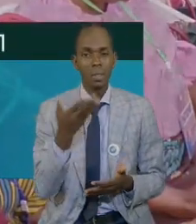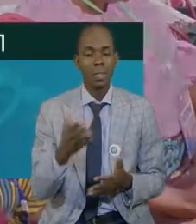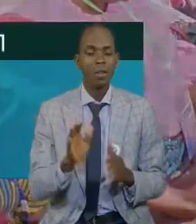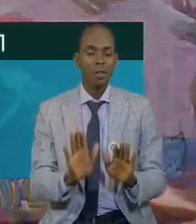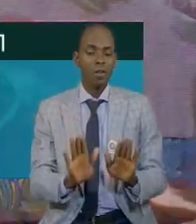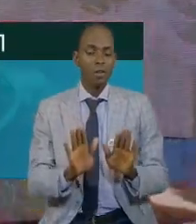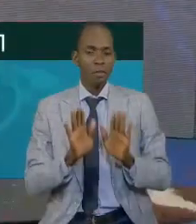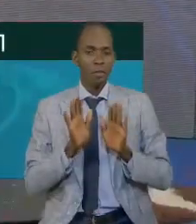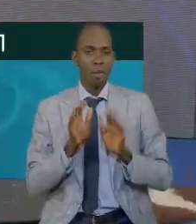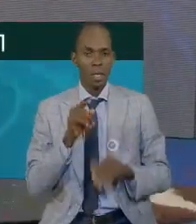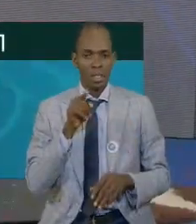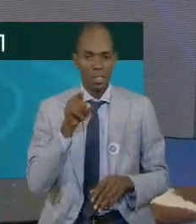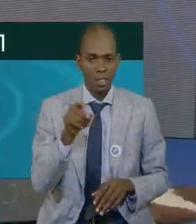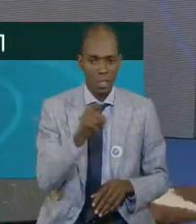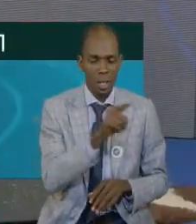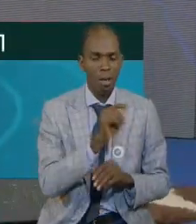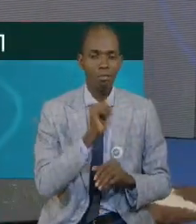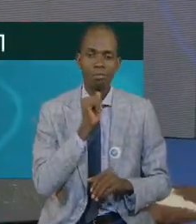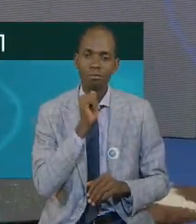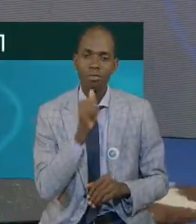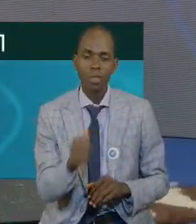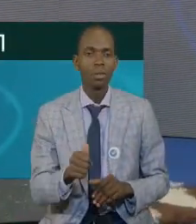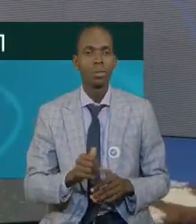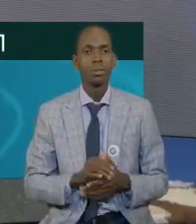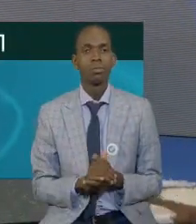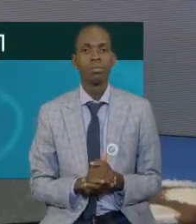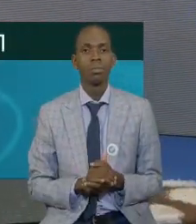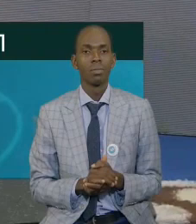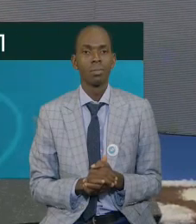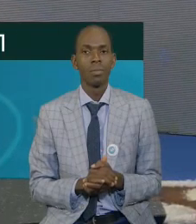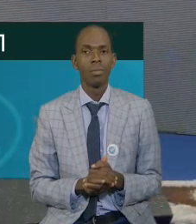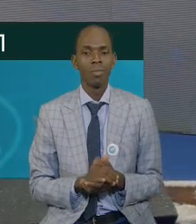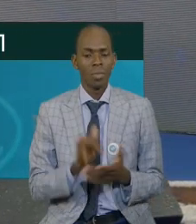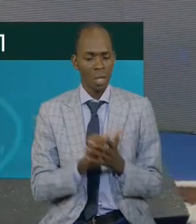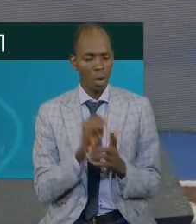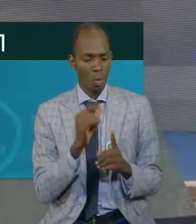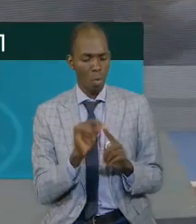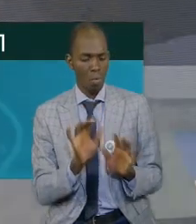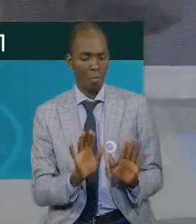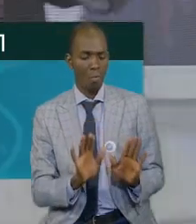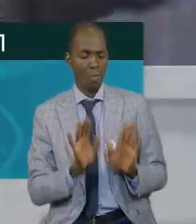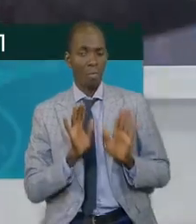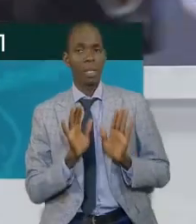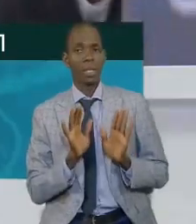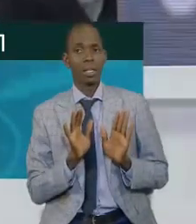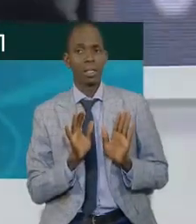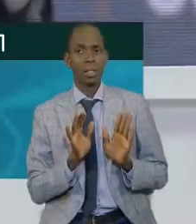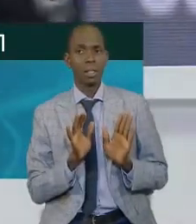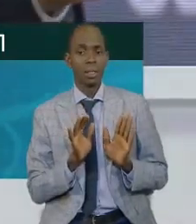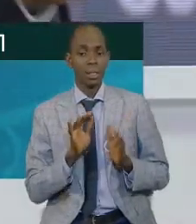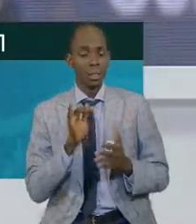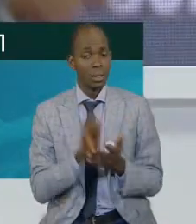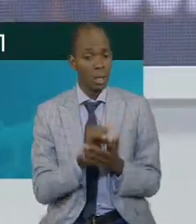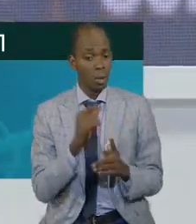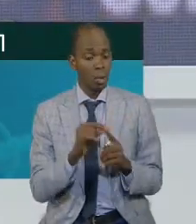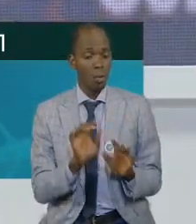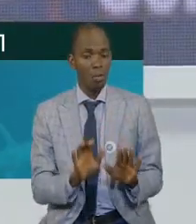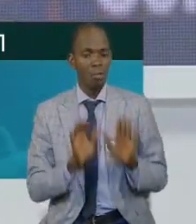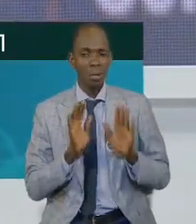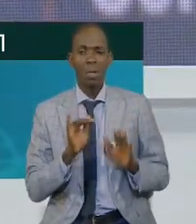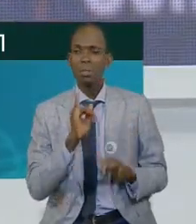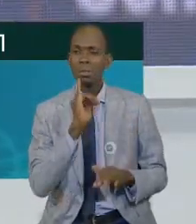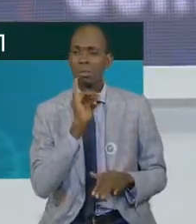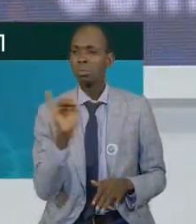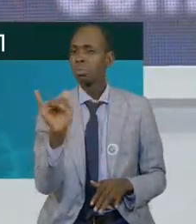thou not What Fear but what fear is common to almost